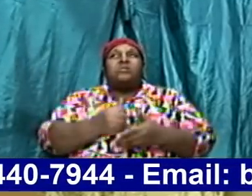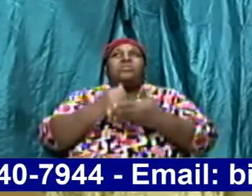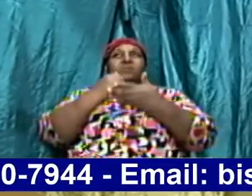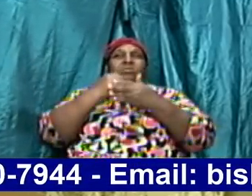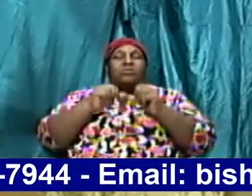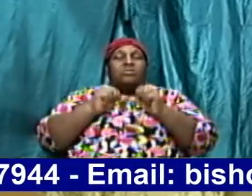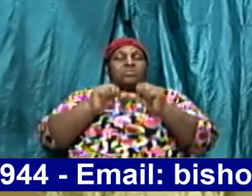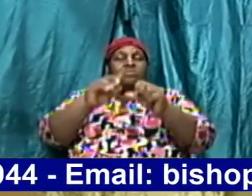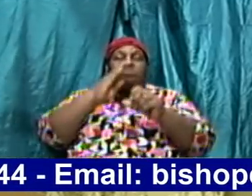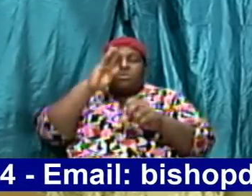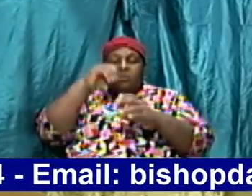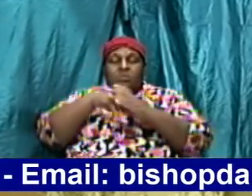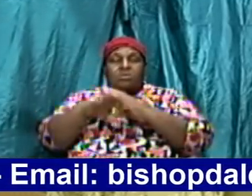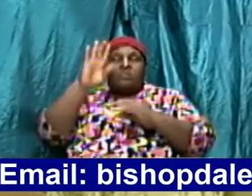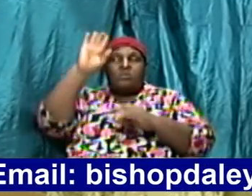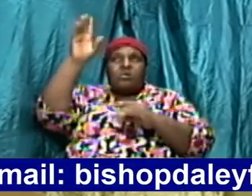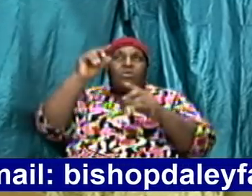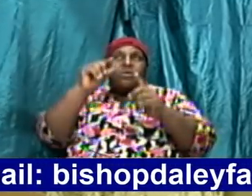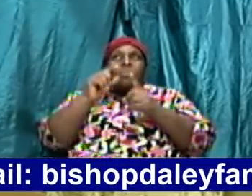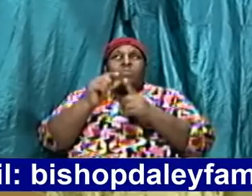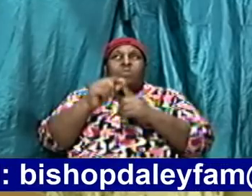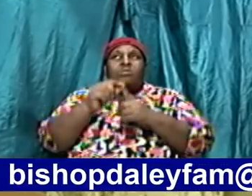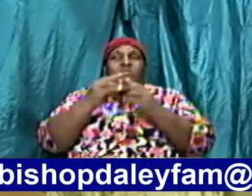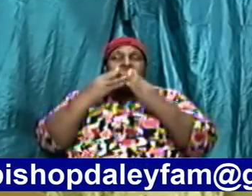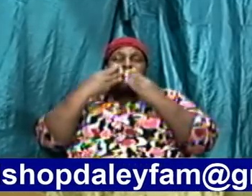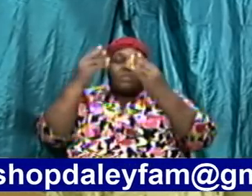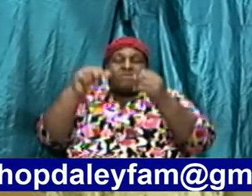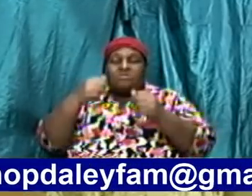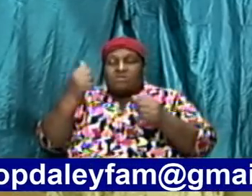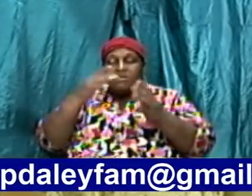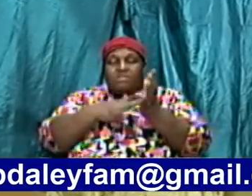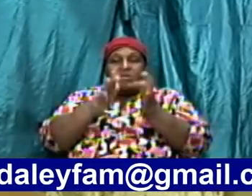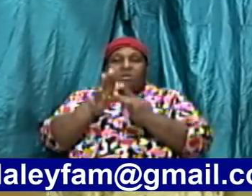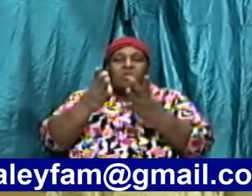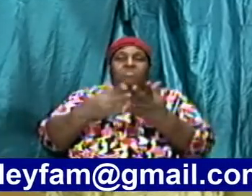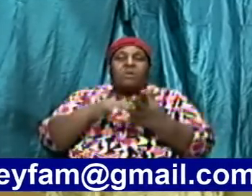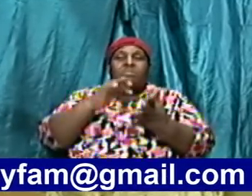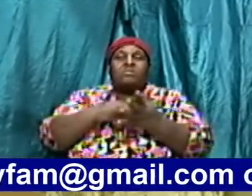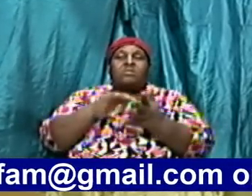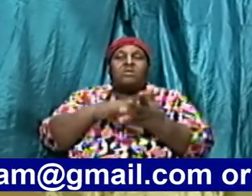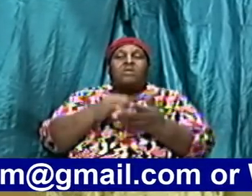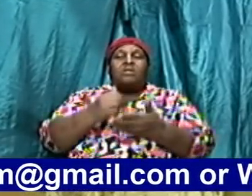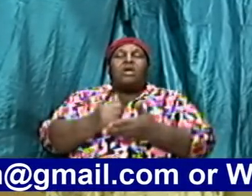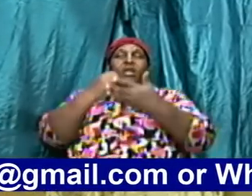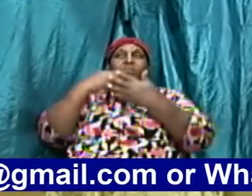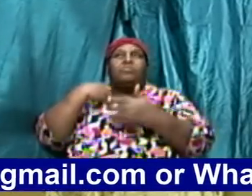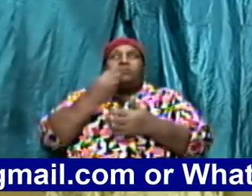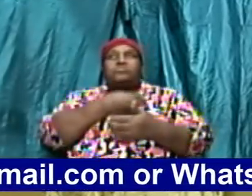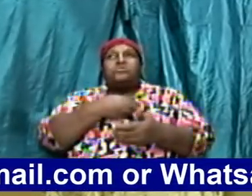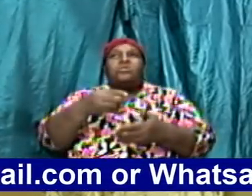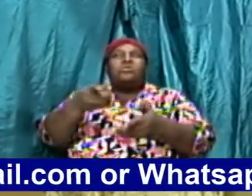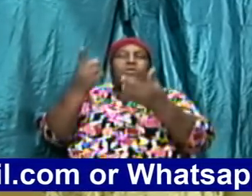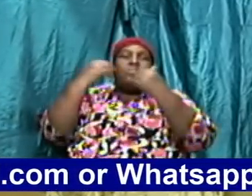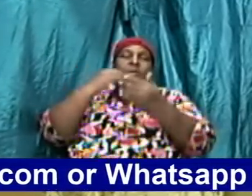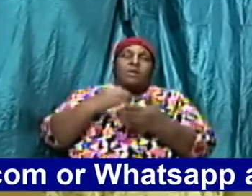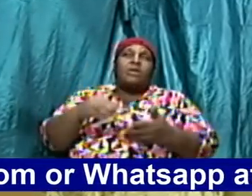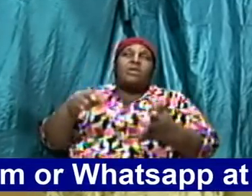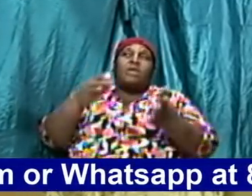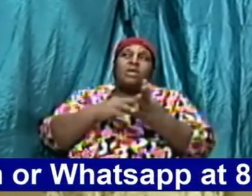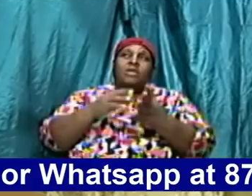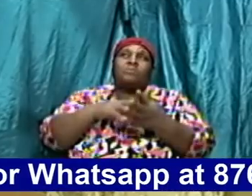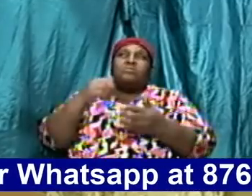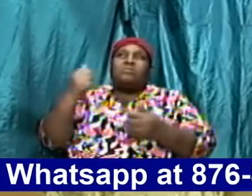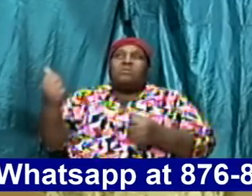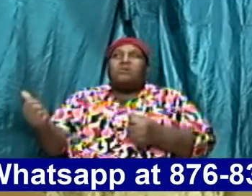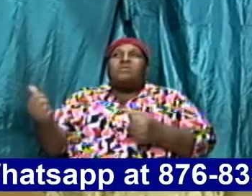word. Thank you, God, again for another Bible study. And help us, God, to come back even next week to take our time and to go through the things that we have